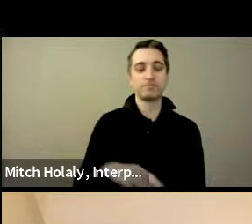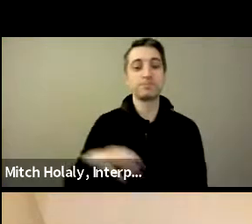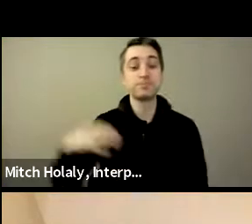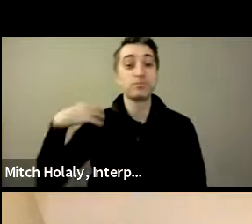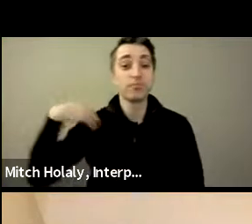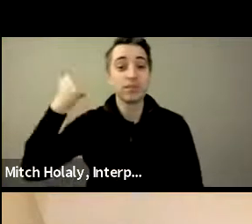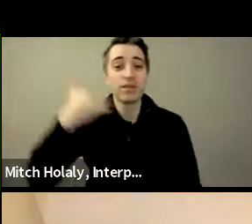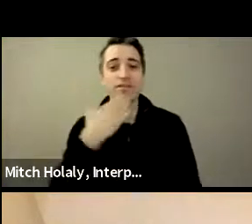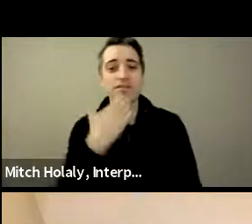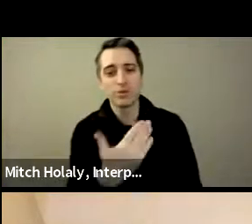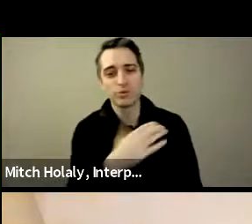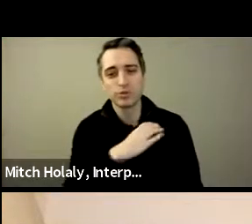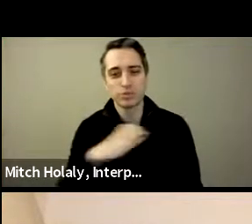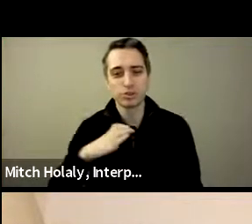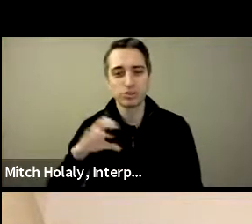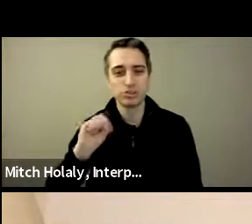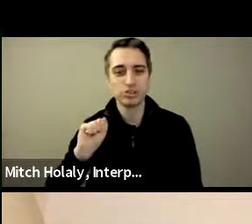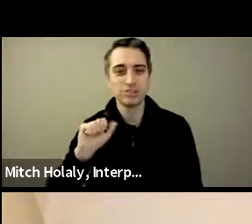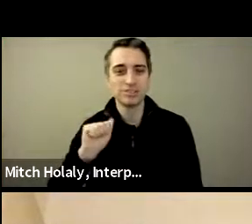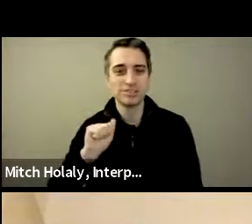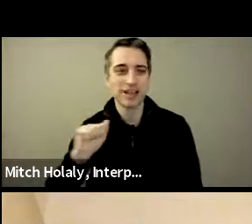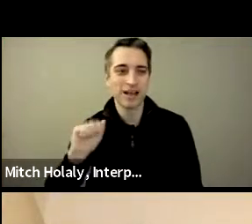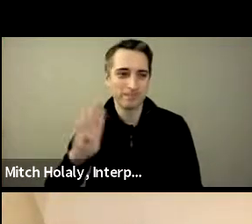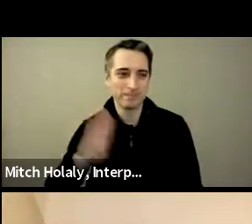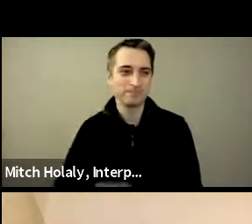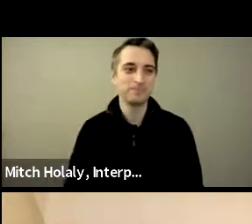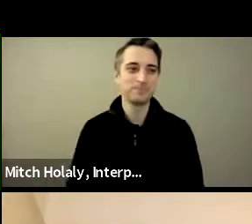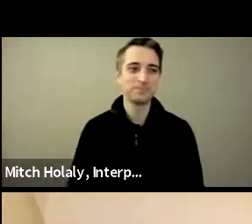questions for my colleagues?